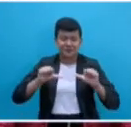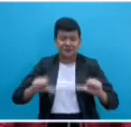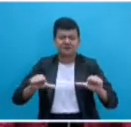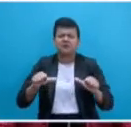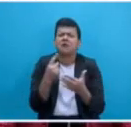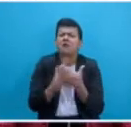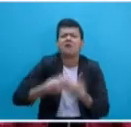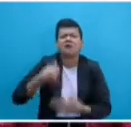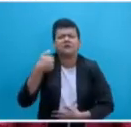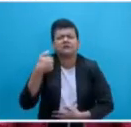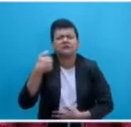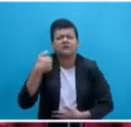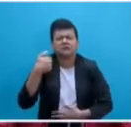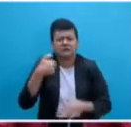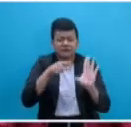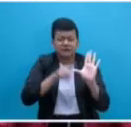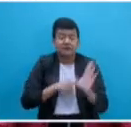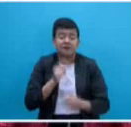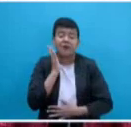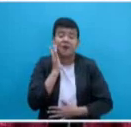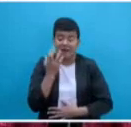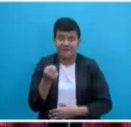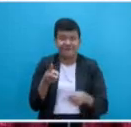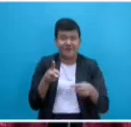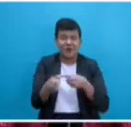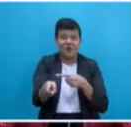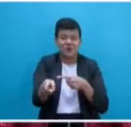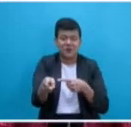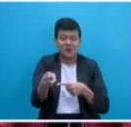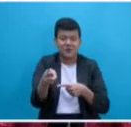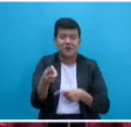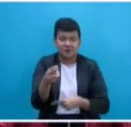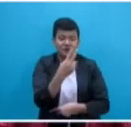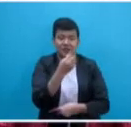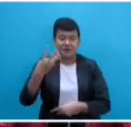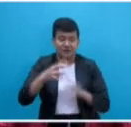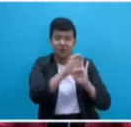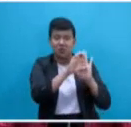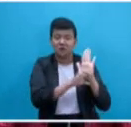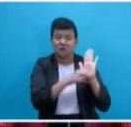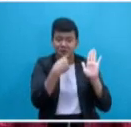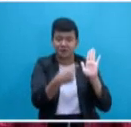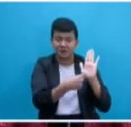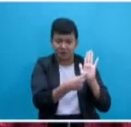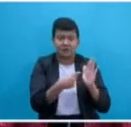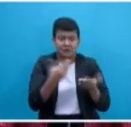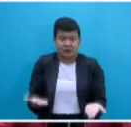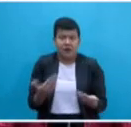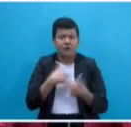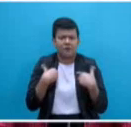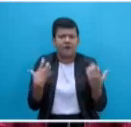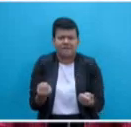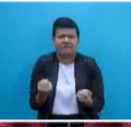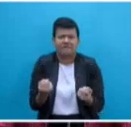since the launch of our 2013 Constitution, we are undoubtedly still living some of the most consequential chapters of our